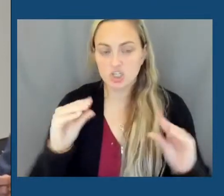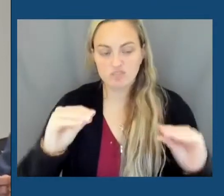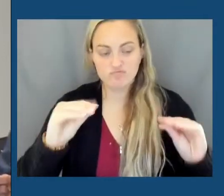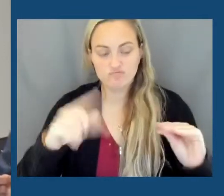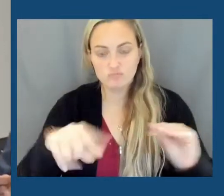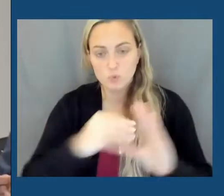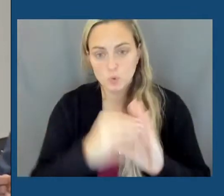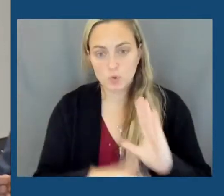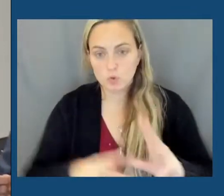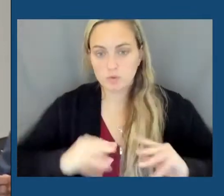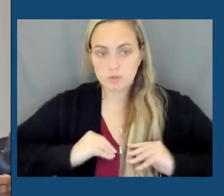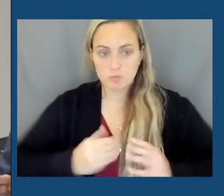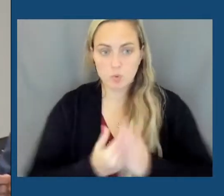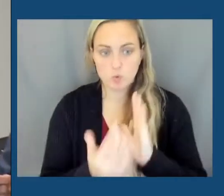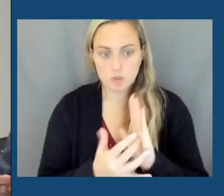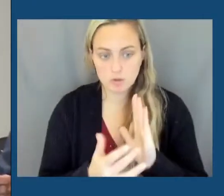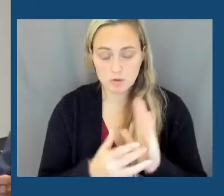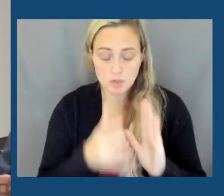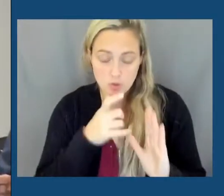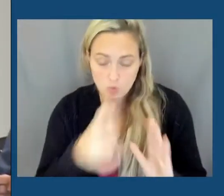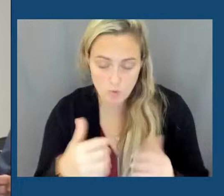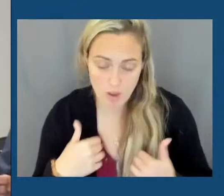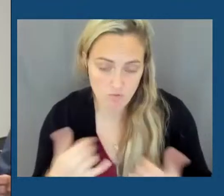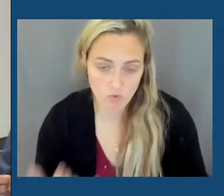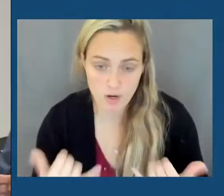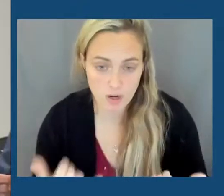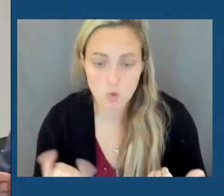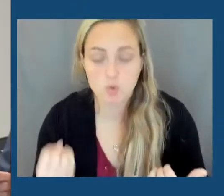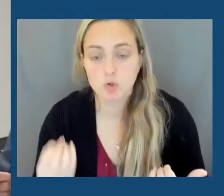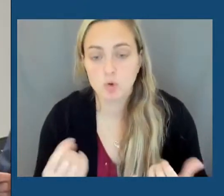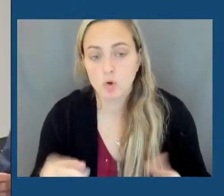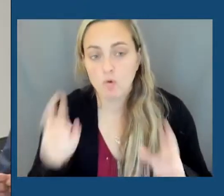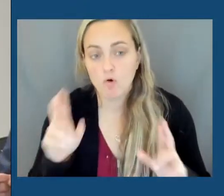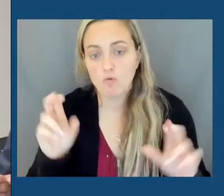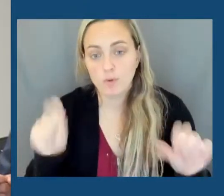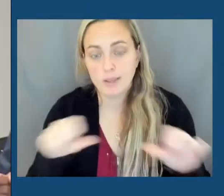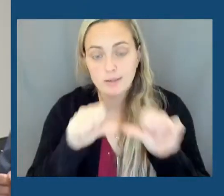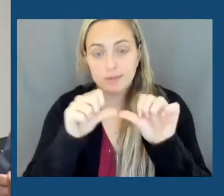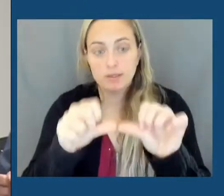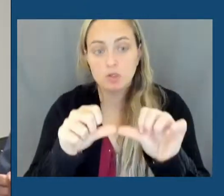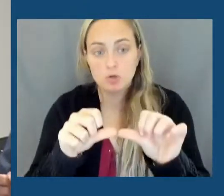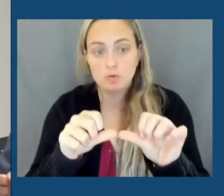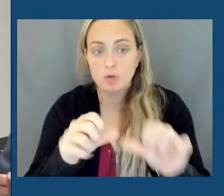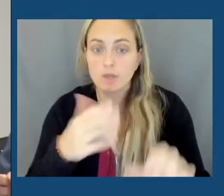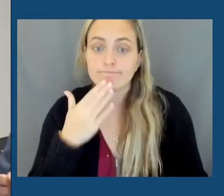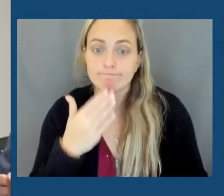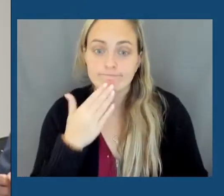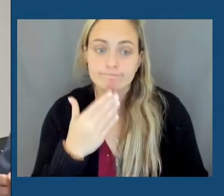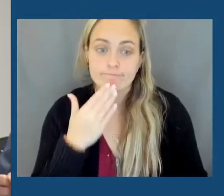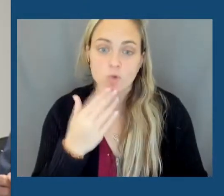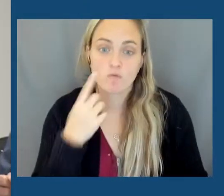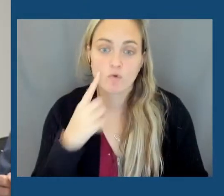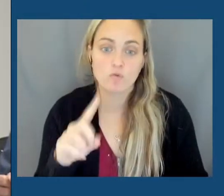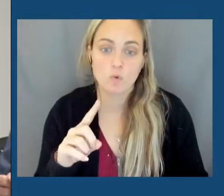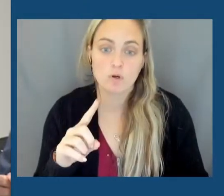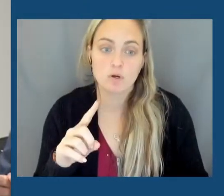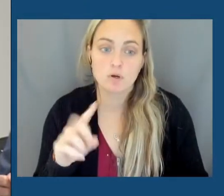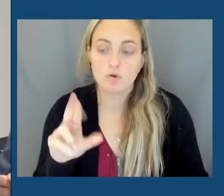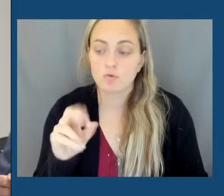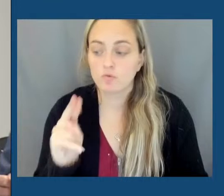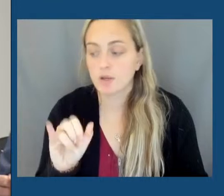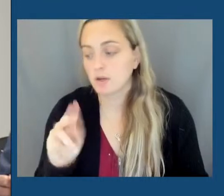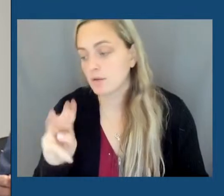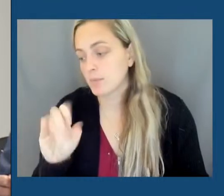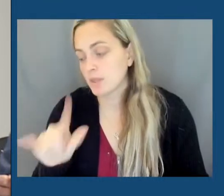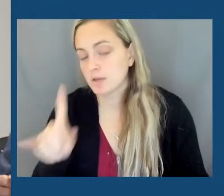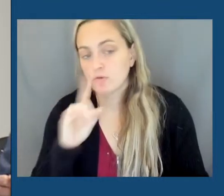new technologies that probably don't even exist right now. And so I hope that we can continue this, and I'm so grateful for Randy and Melinda